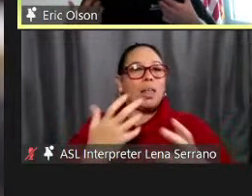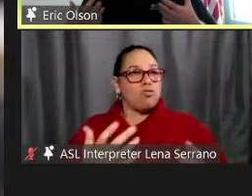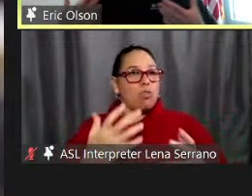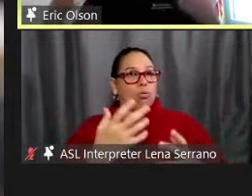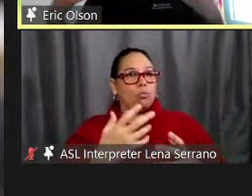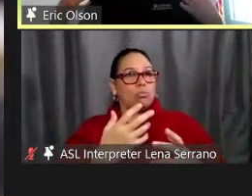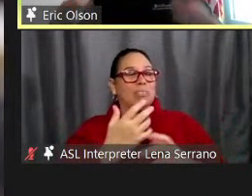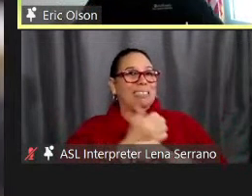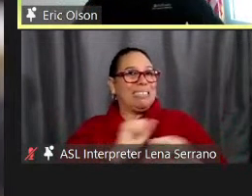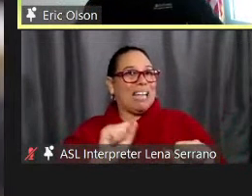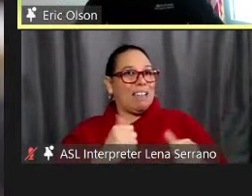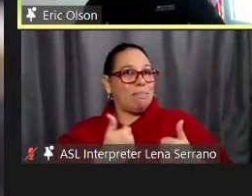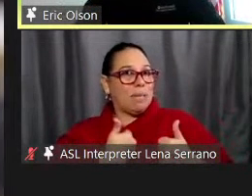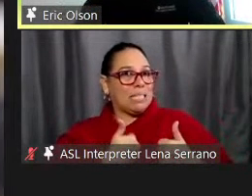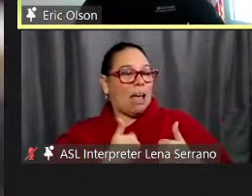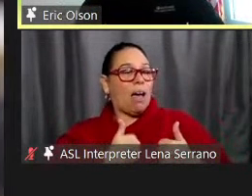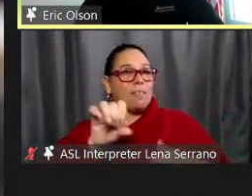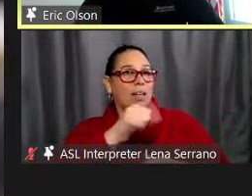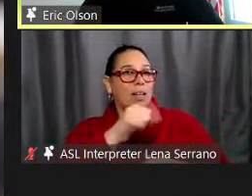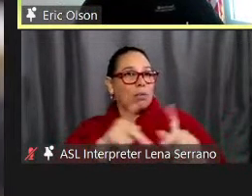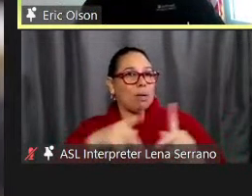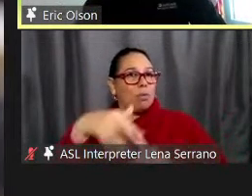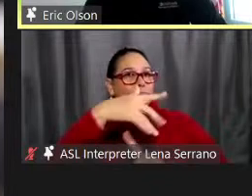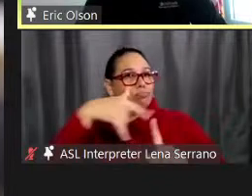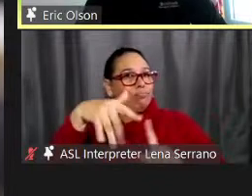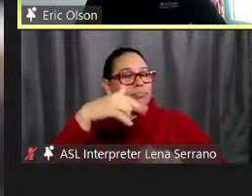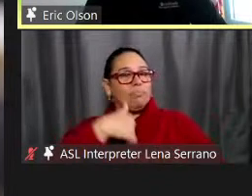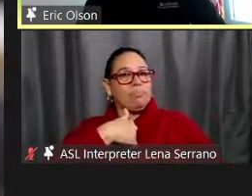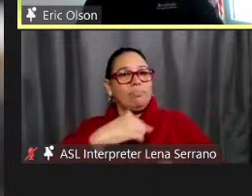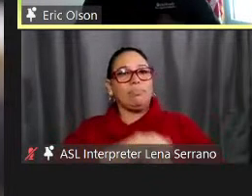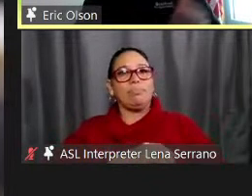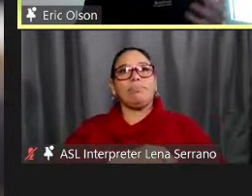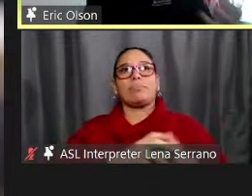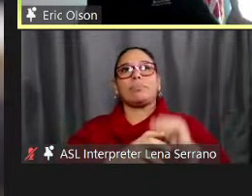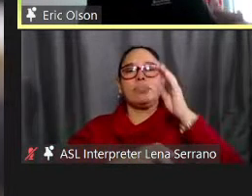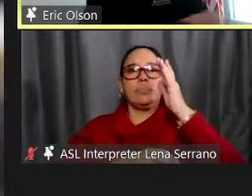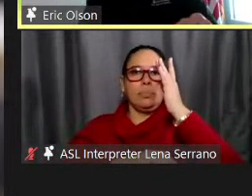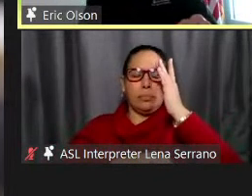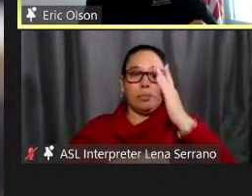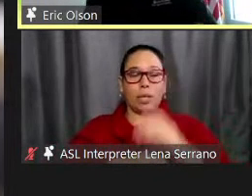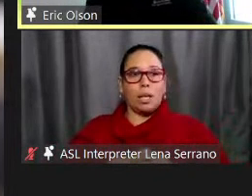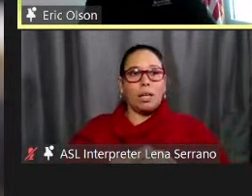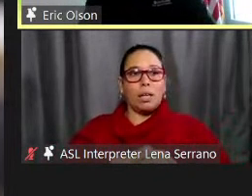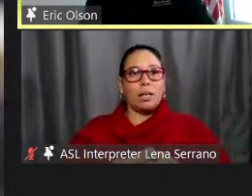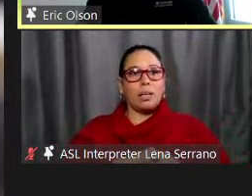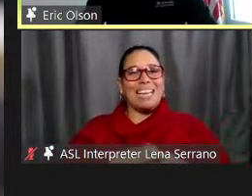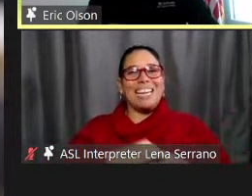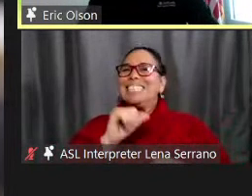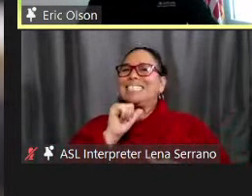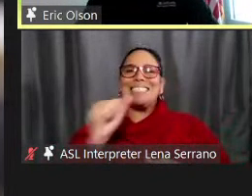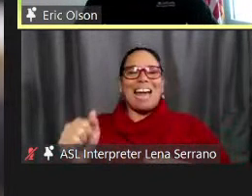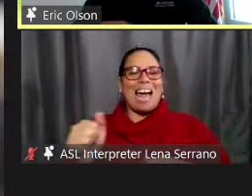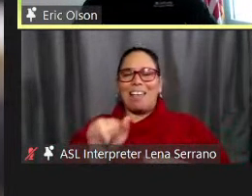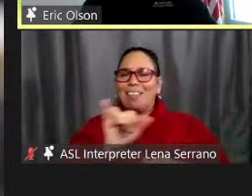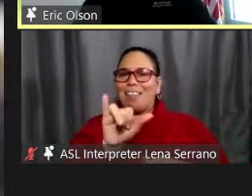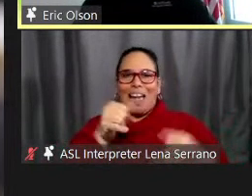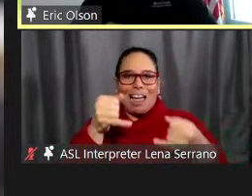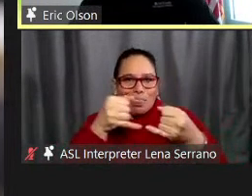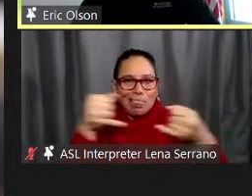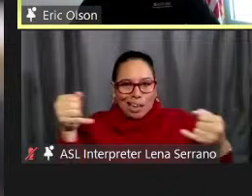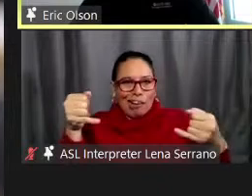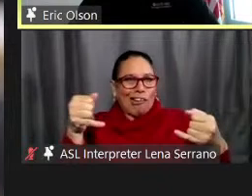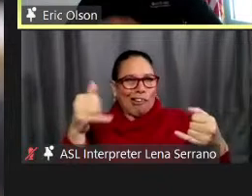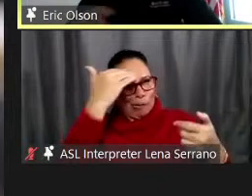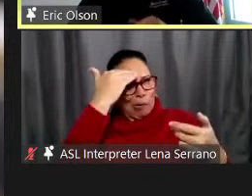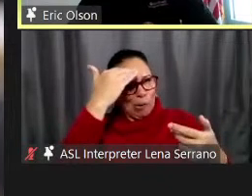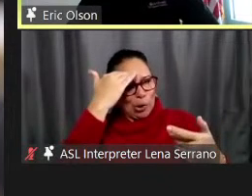save myself and those around me. Okay, to paint the picture why this is not a linear equation and why we need to be prepared to